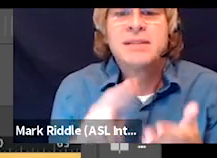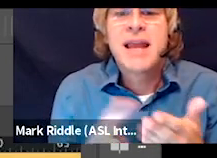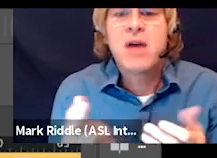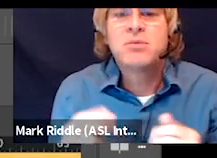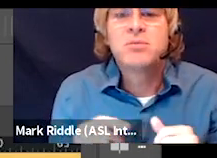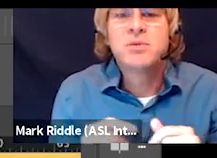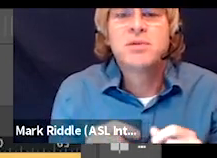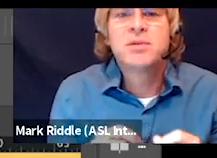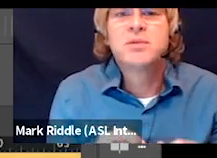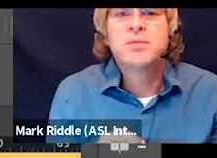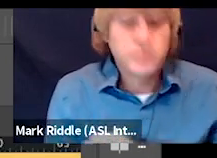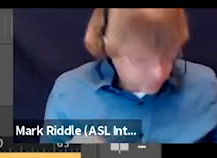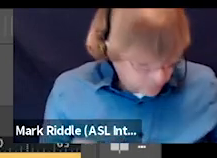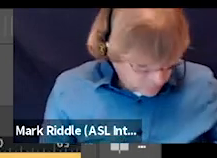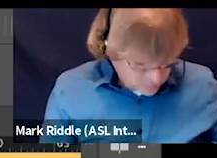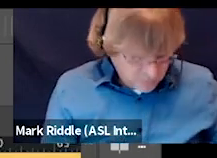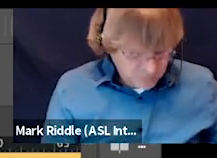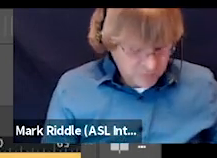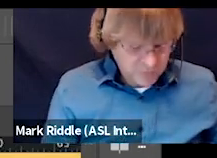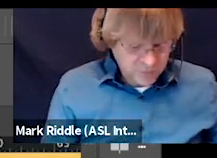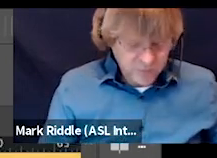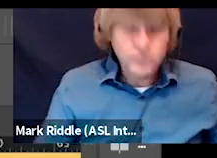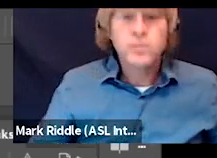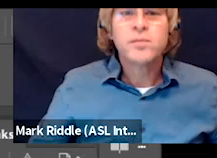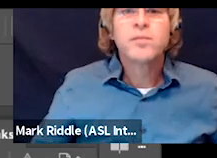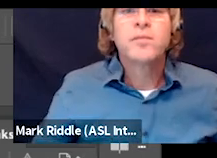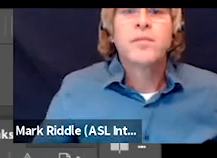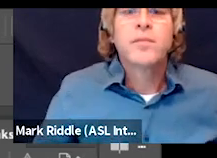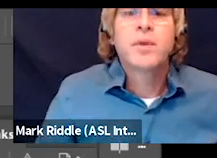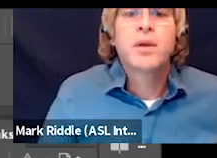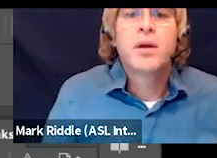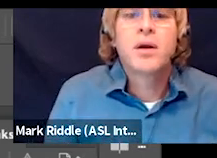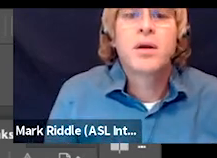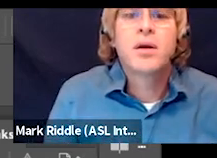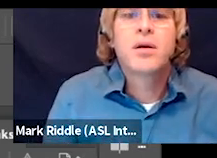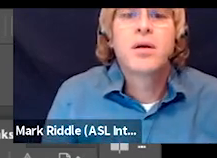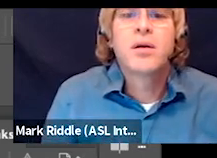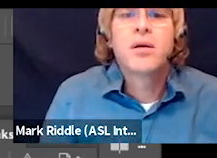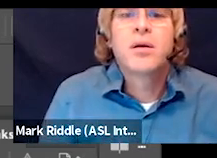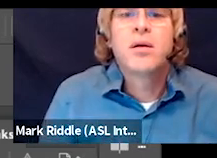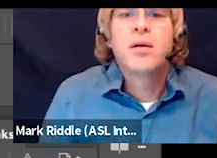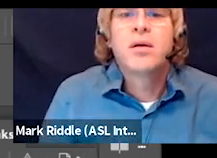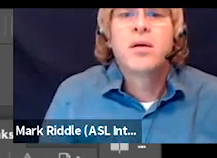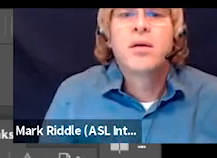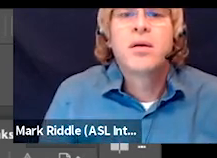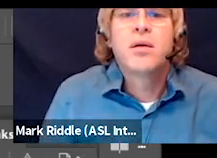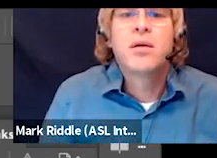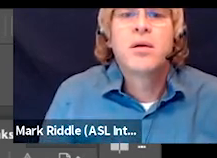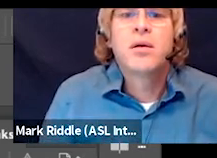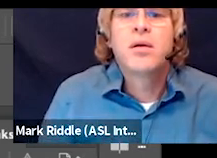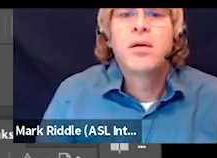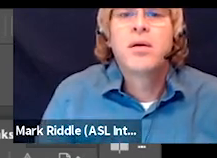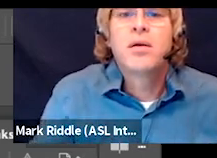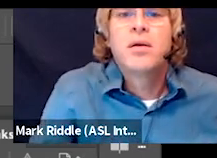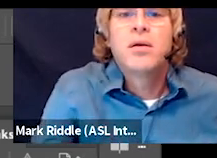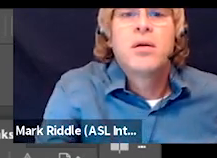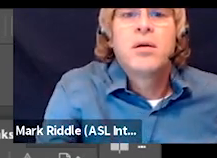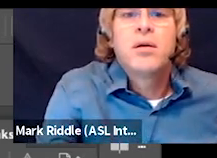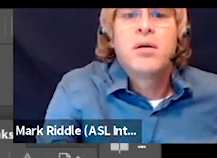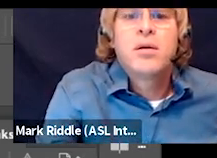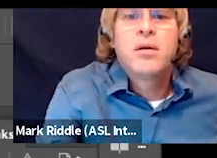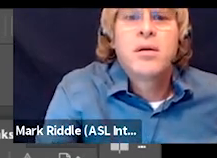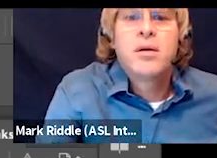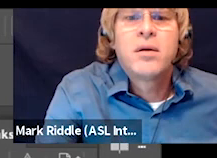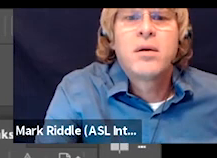So this is a grayscale image. If I look at the link, it tells me give me my info, that